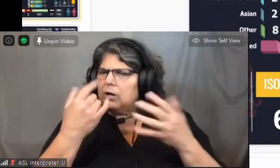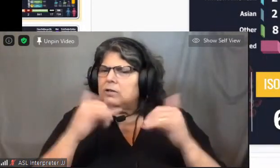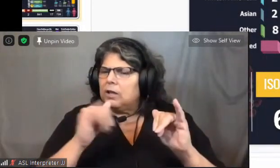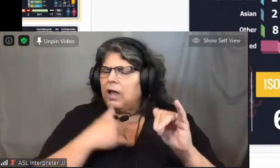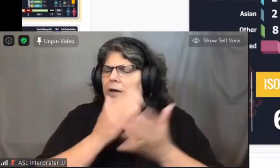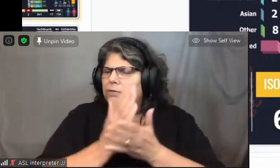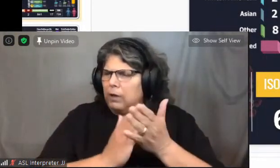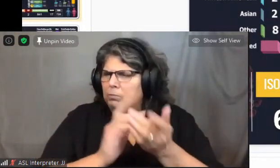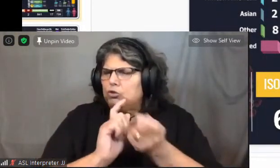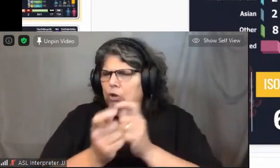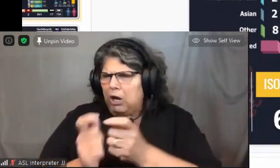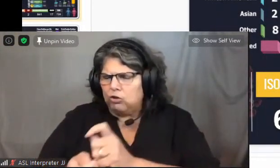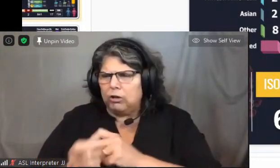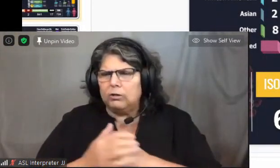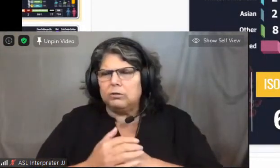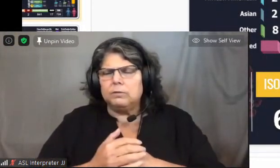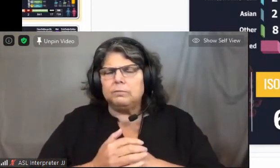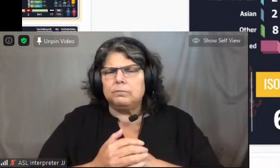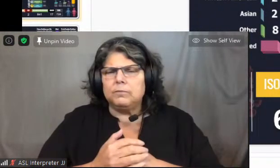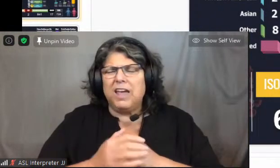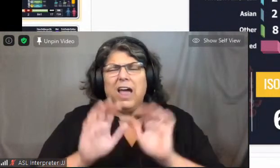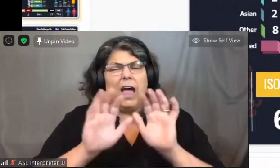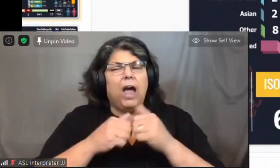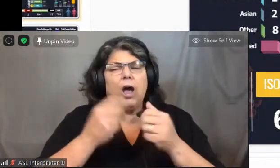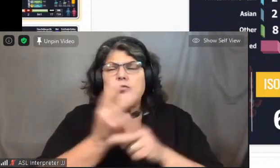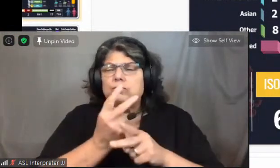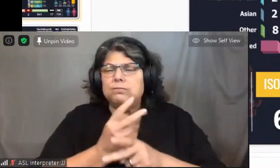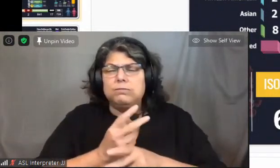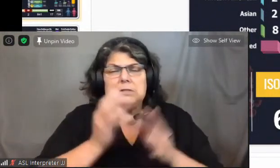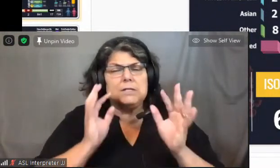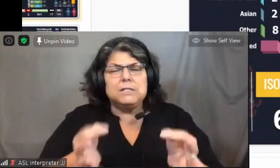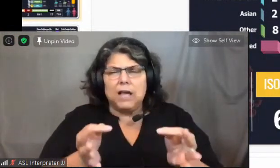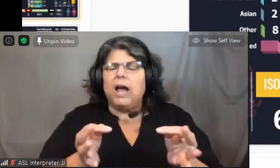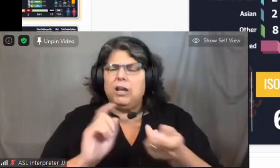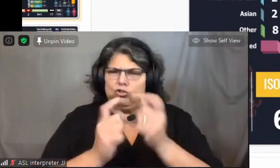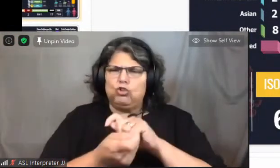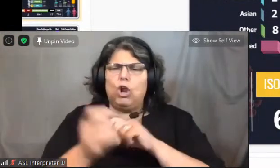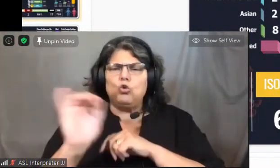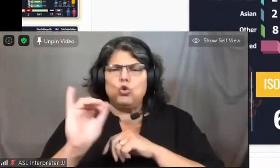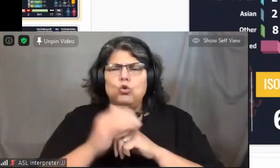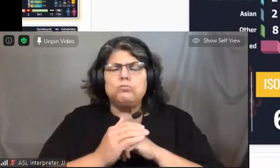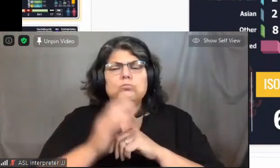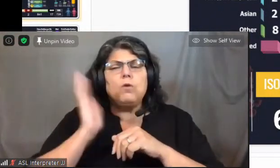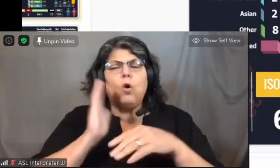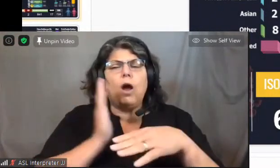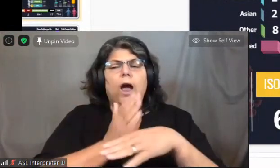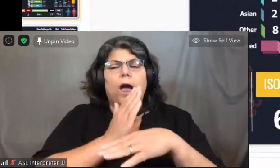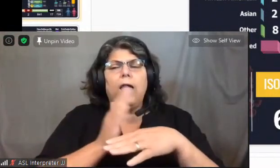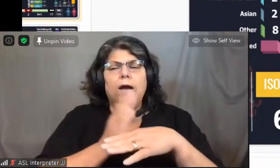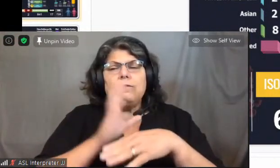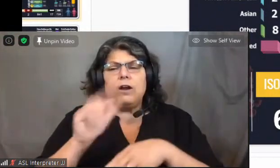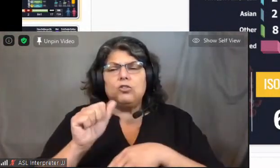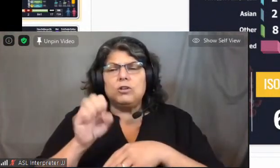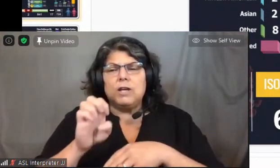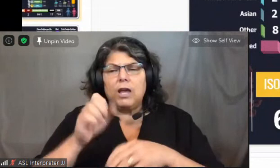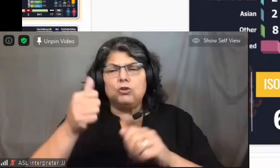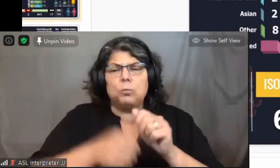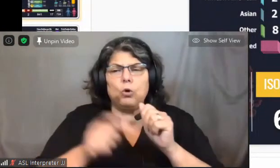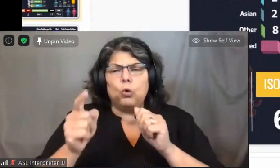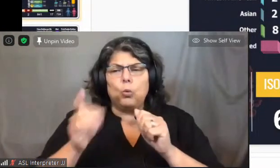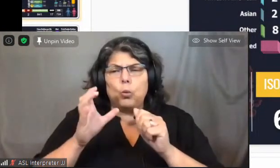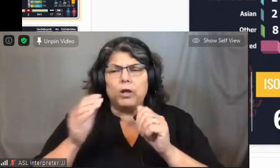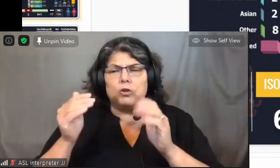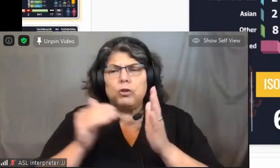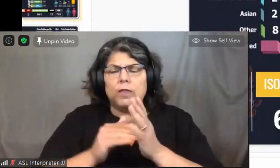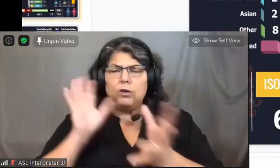the calculation has also changed. We used to be average cases per 100,000 over a